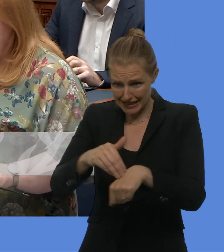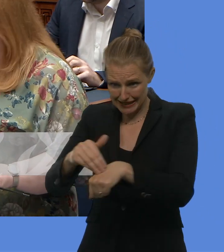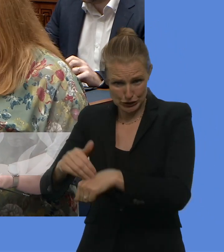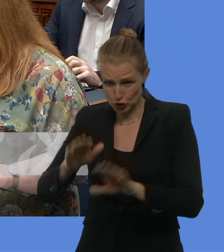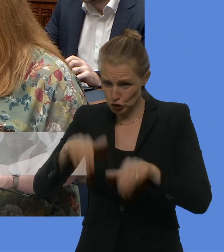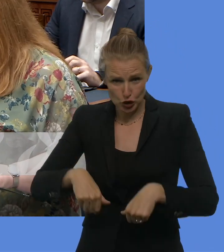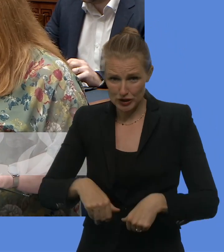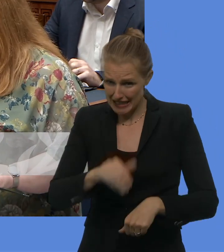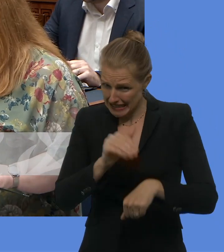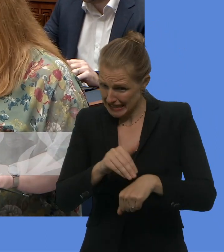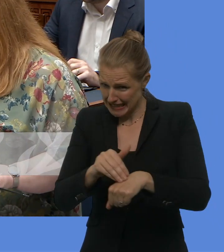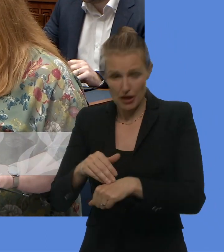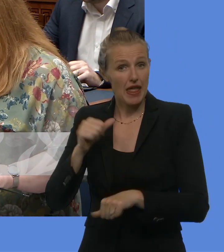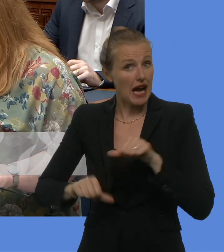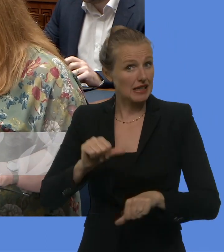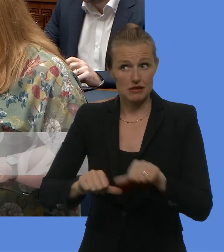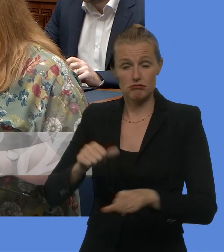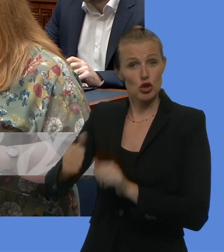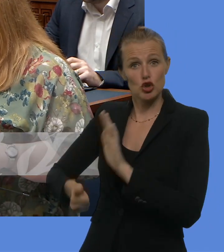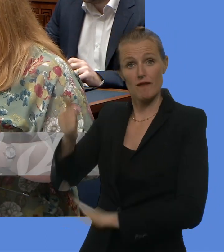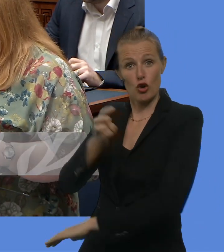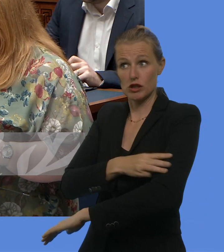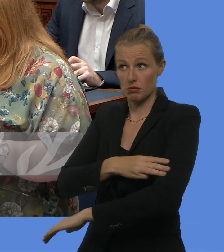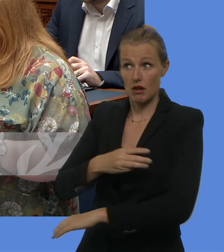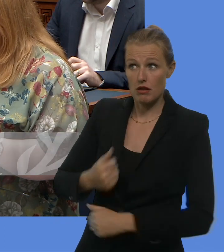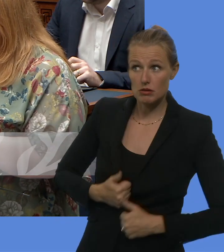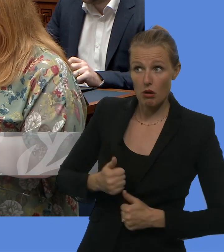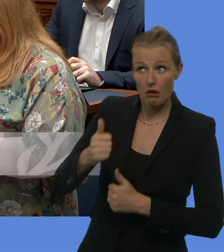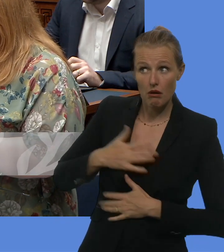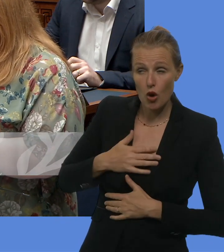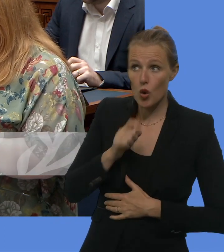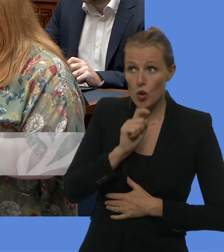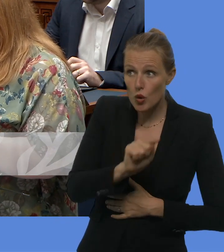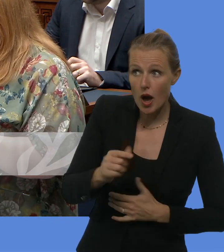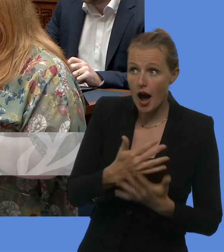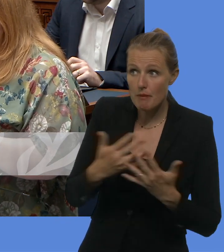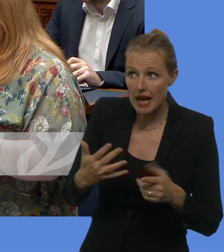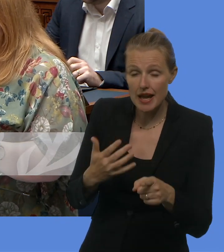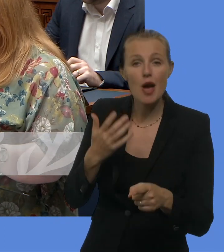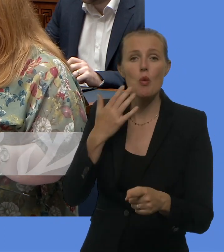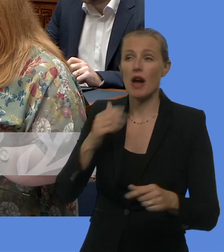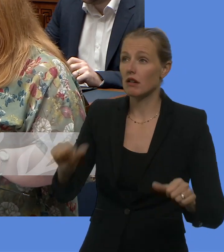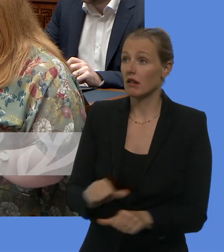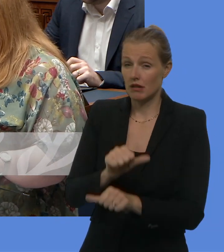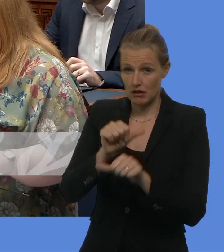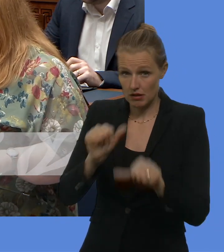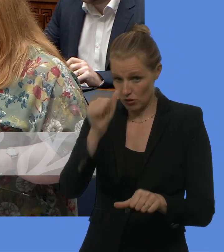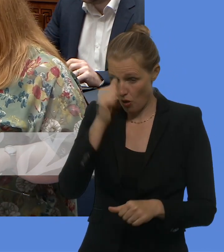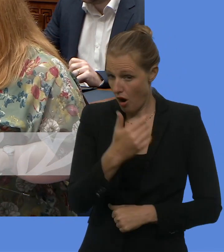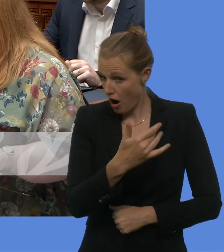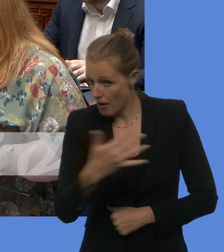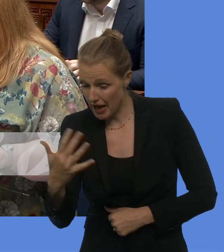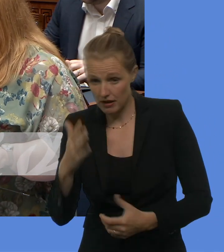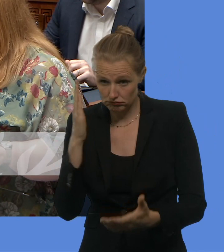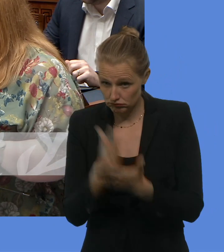from the Chief Constable this morning on that issue. And once that assessment of cases has been completed, we will issue those letters without any